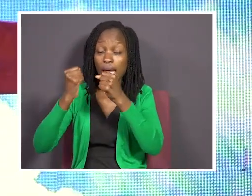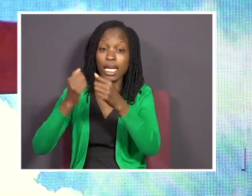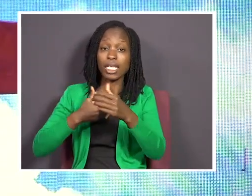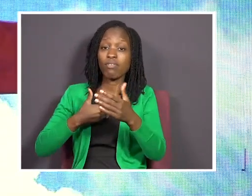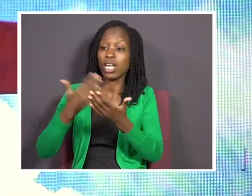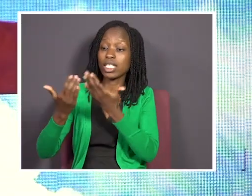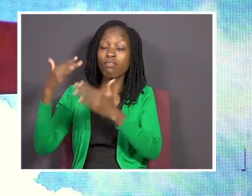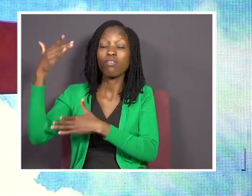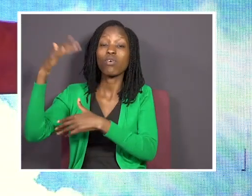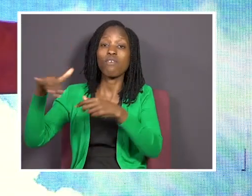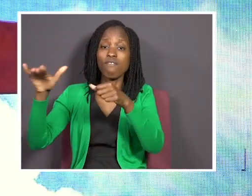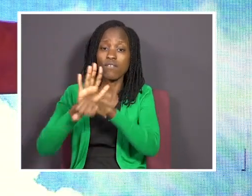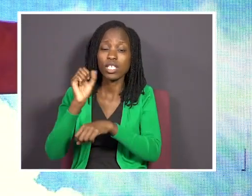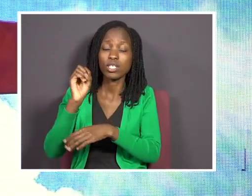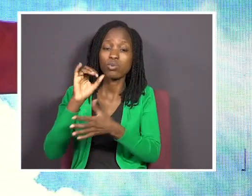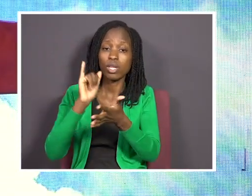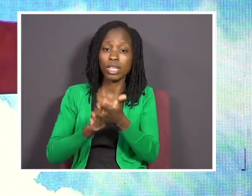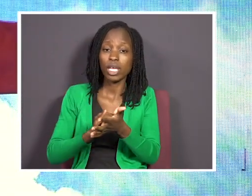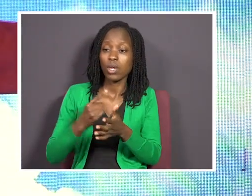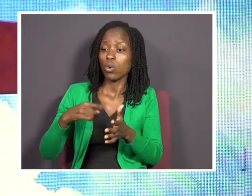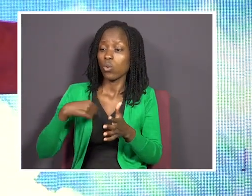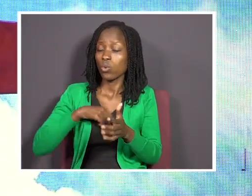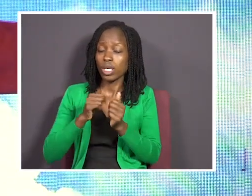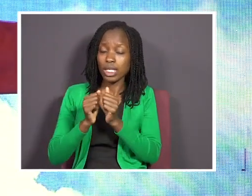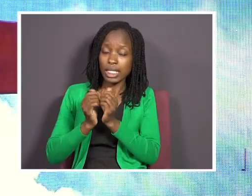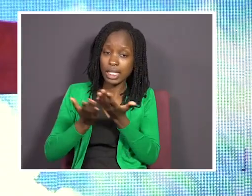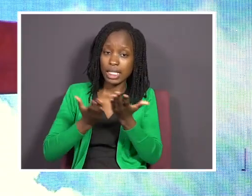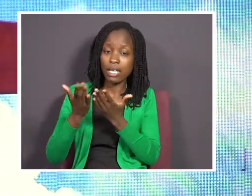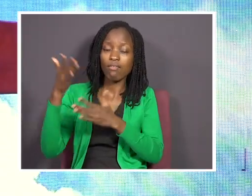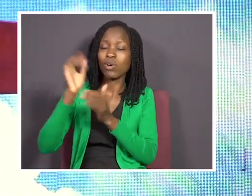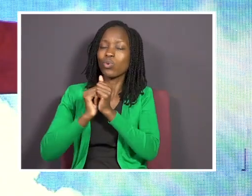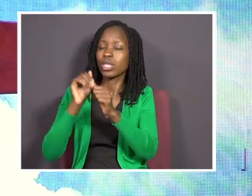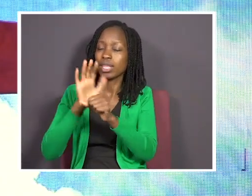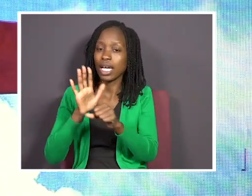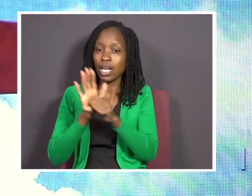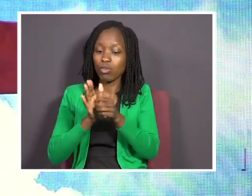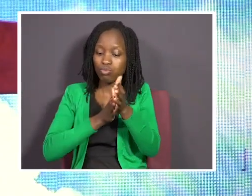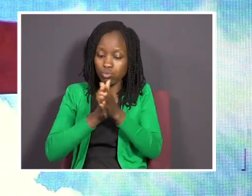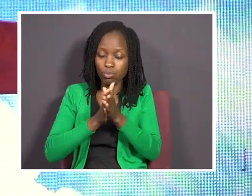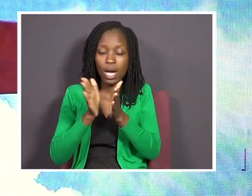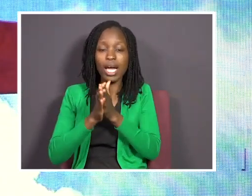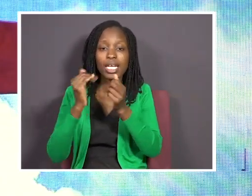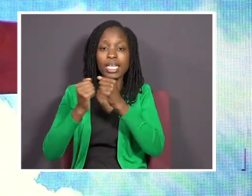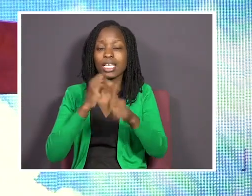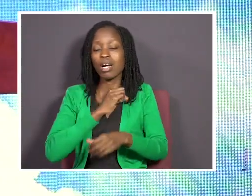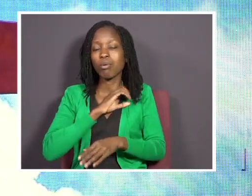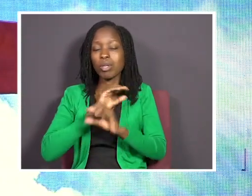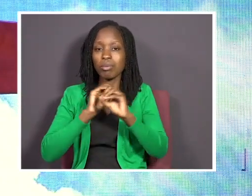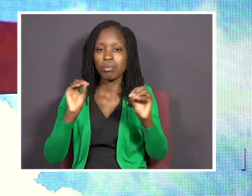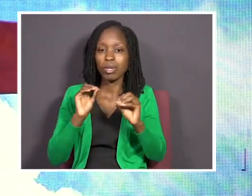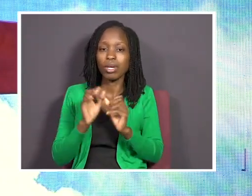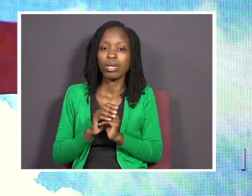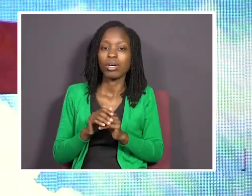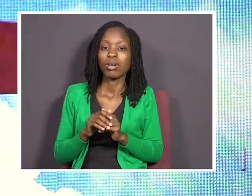energized as we serve God, so that we serve with a lot of enthusiasm, a lot of energy, not